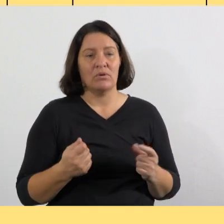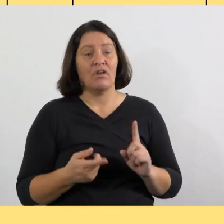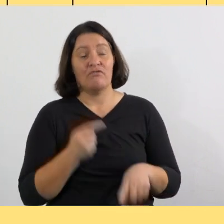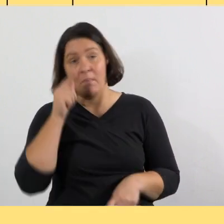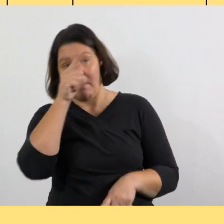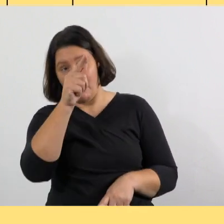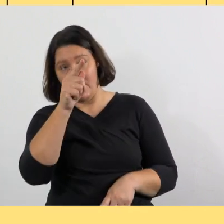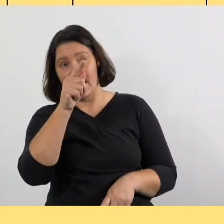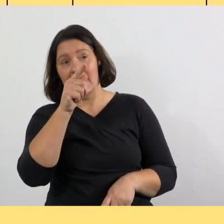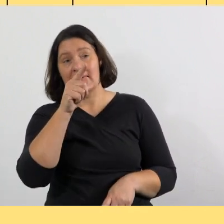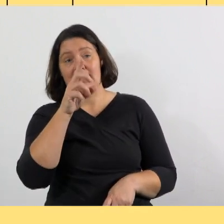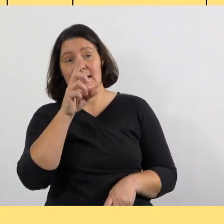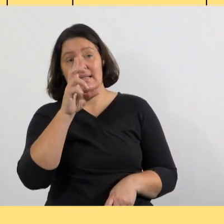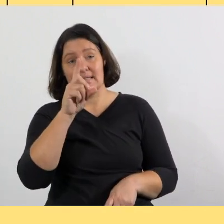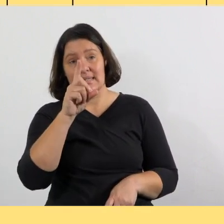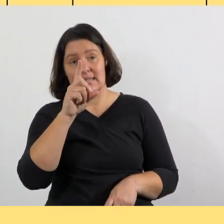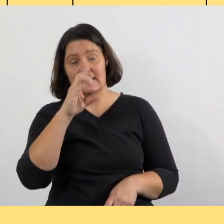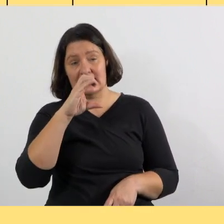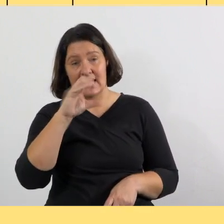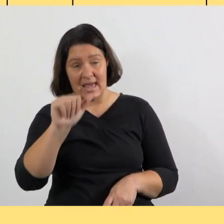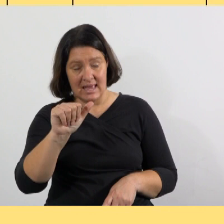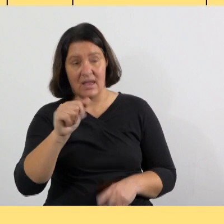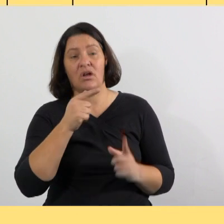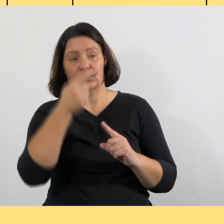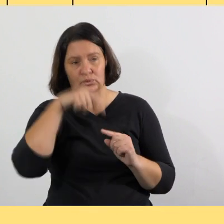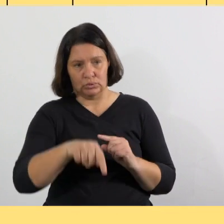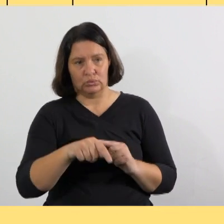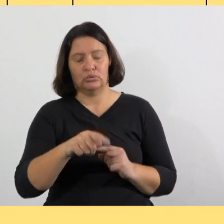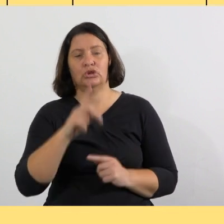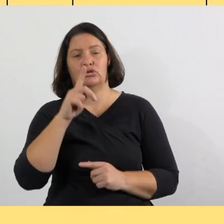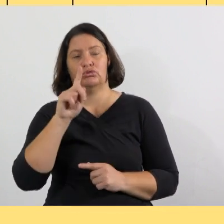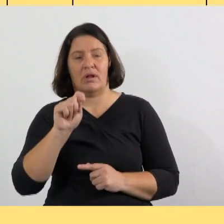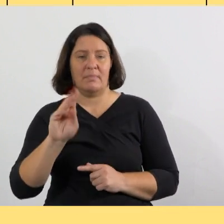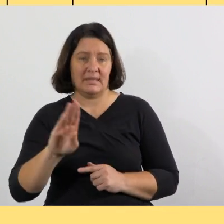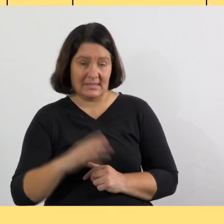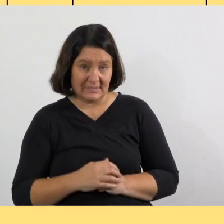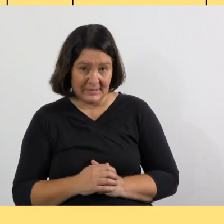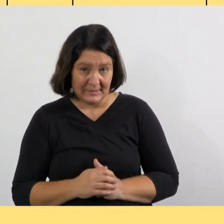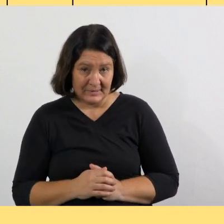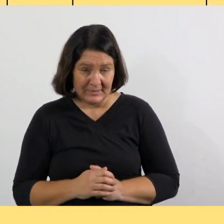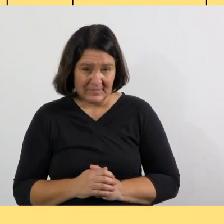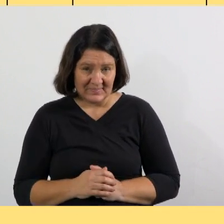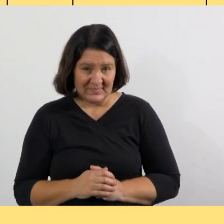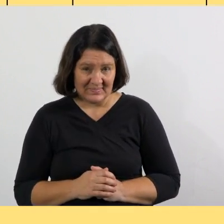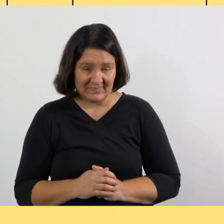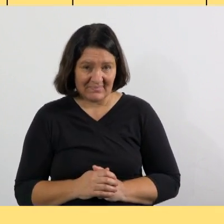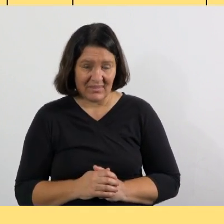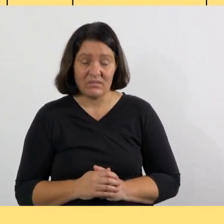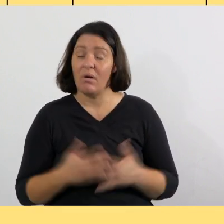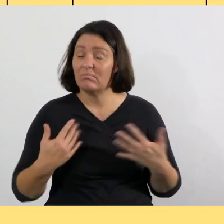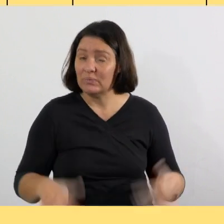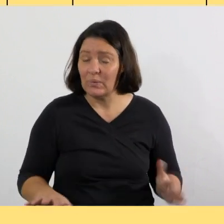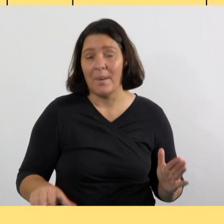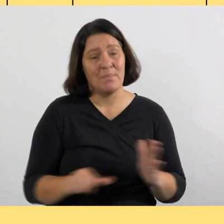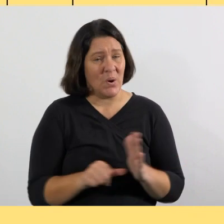amount from your debtors control account to the trial balance. Dear learners, it